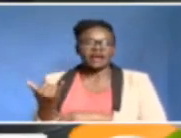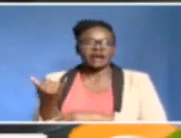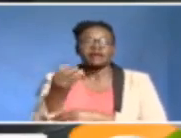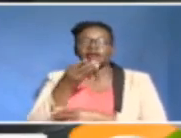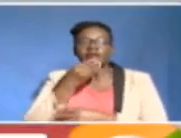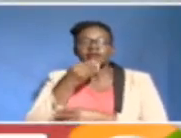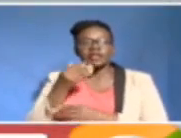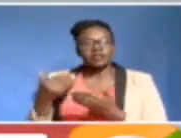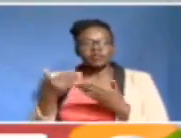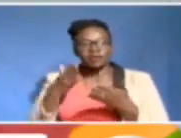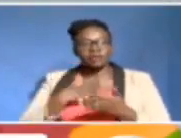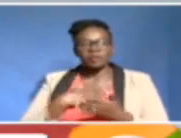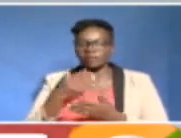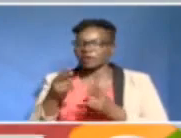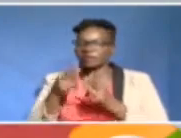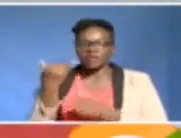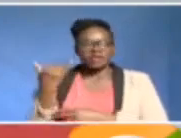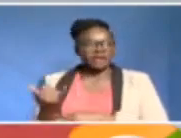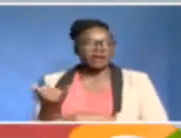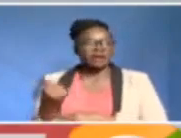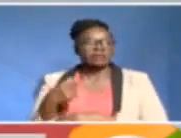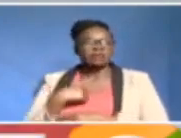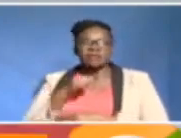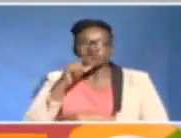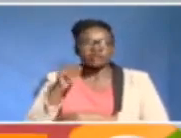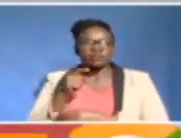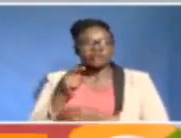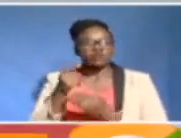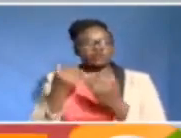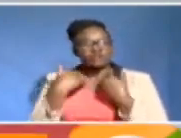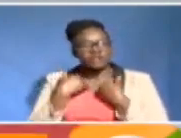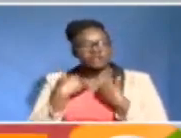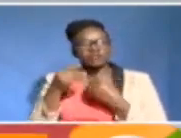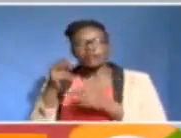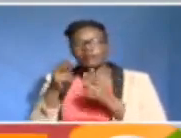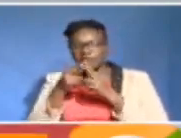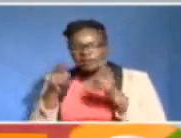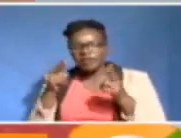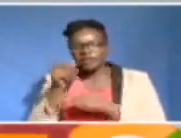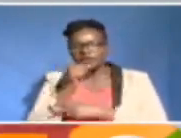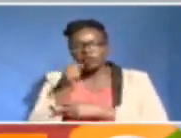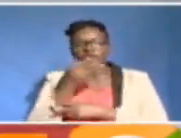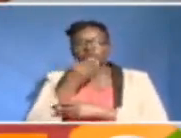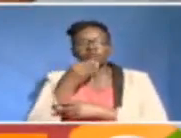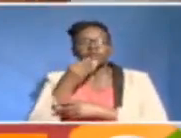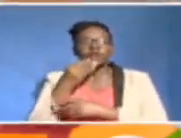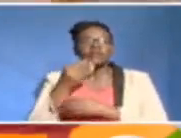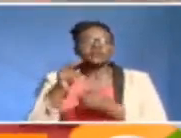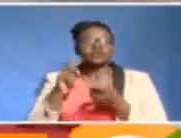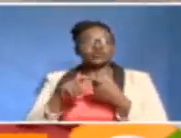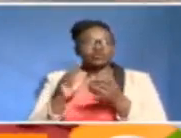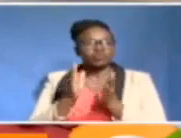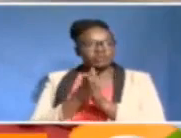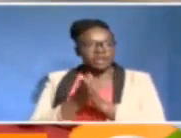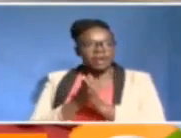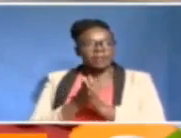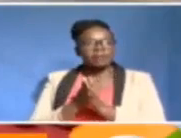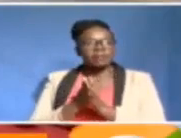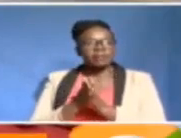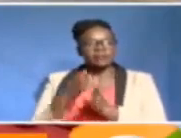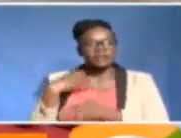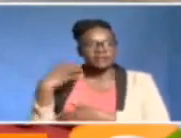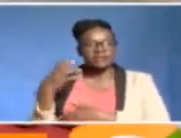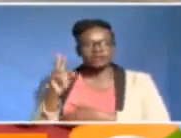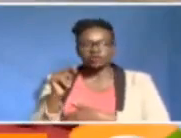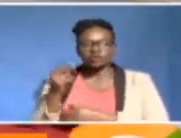young, and I didn't have to sleep with a very old man to be who I am today. Because when you say sponsors, they feel it's very old. It can also be a young person who